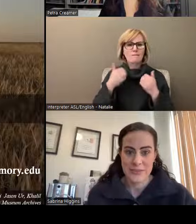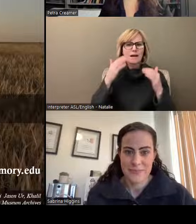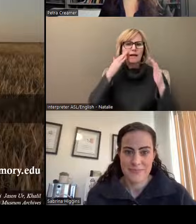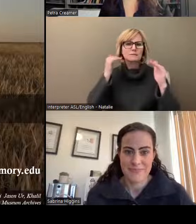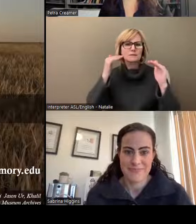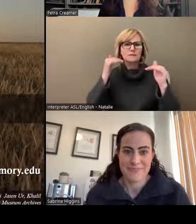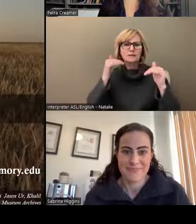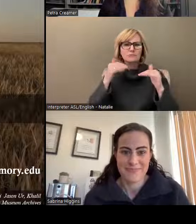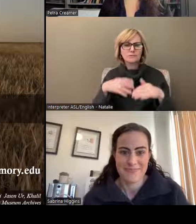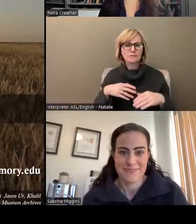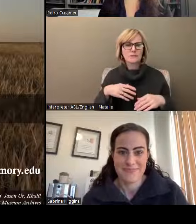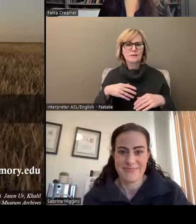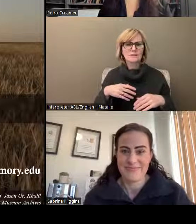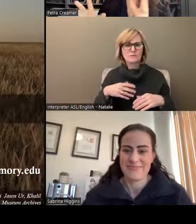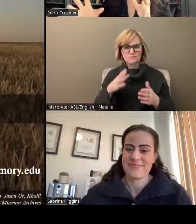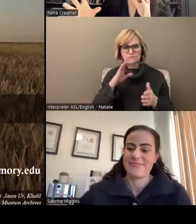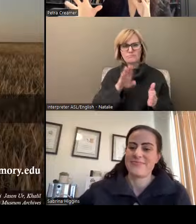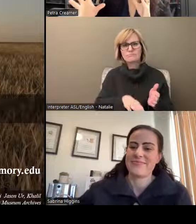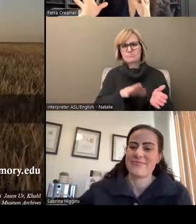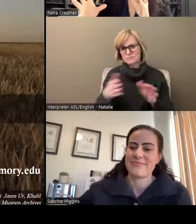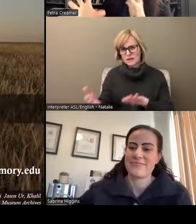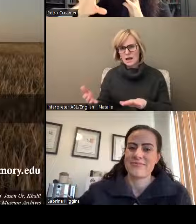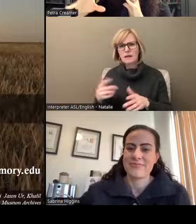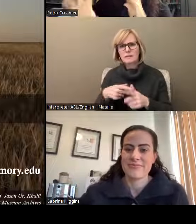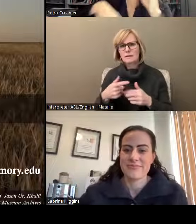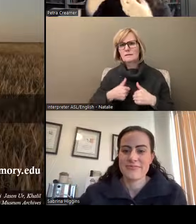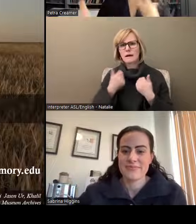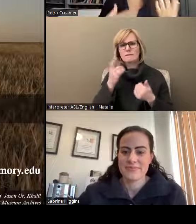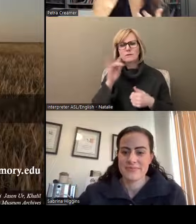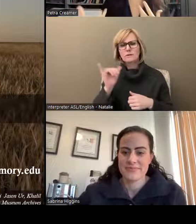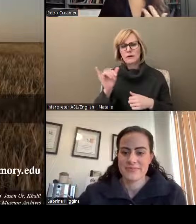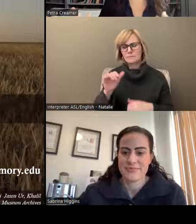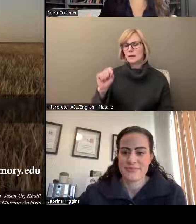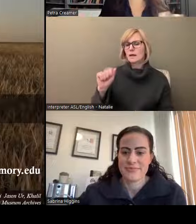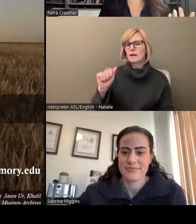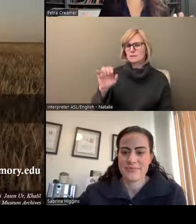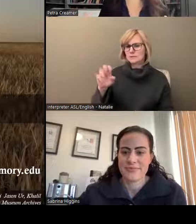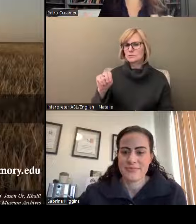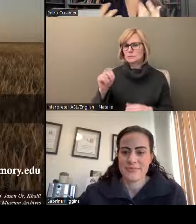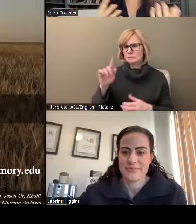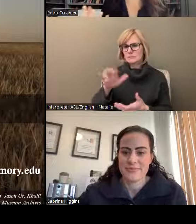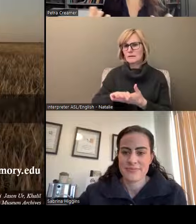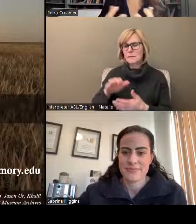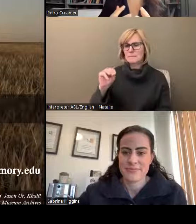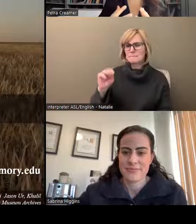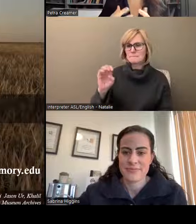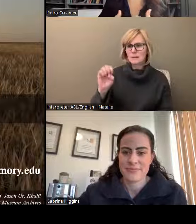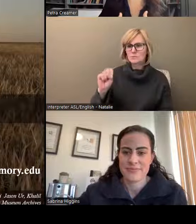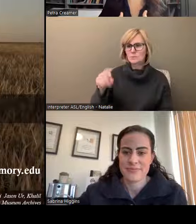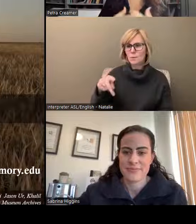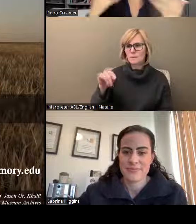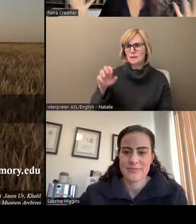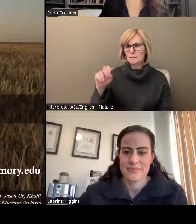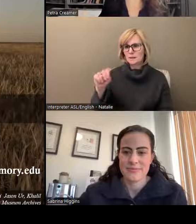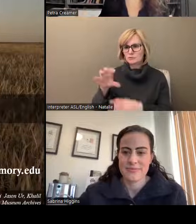expectations? So the Assyrians kind of continued a very strong Mesopotamian tradition of